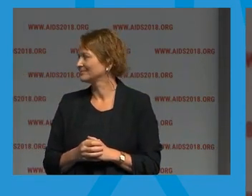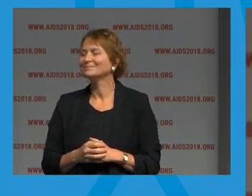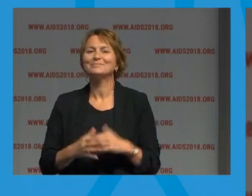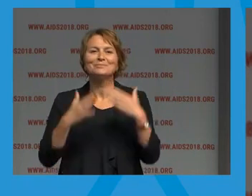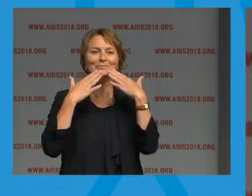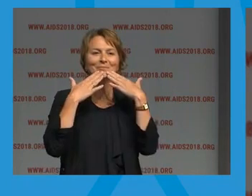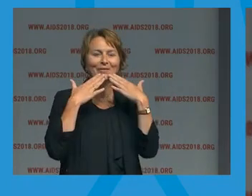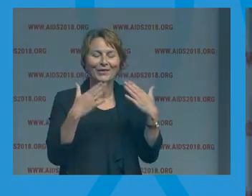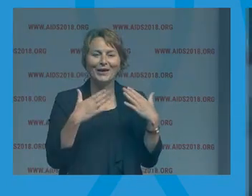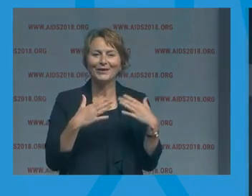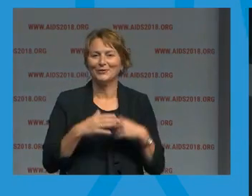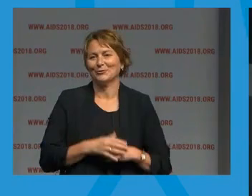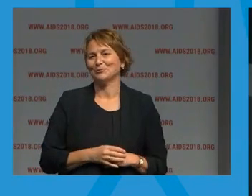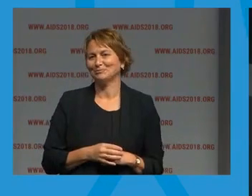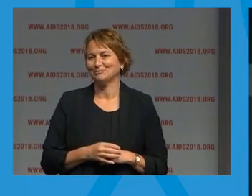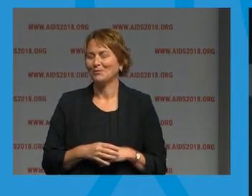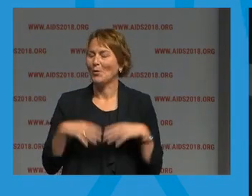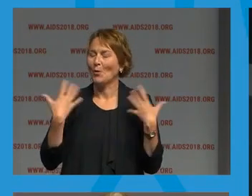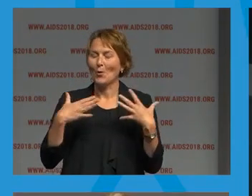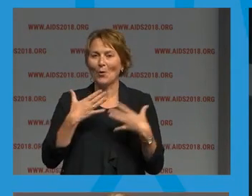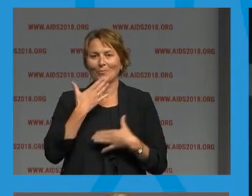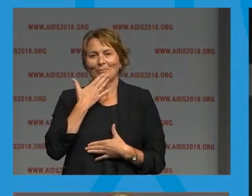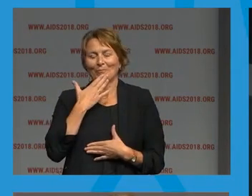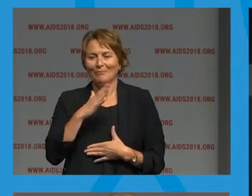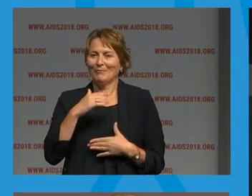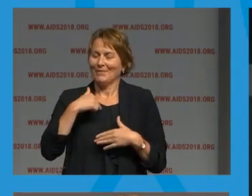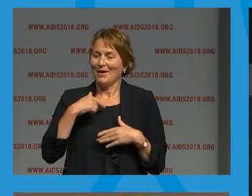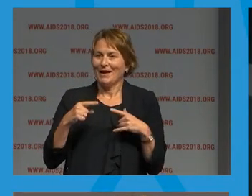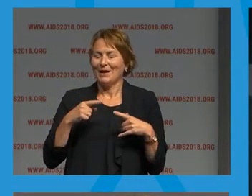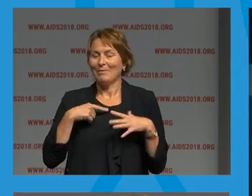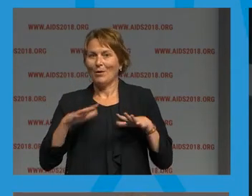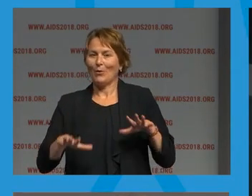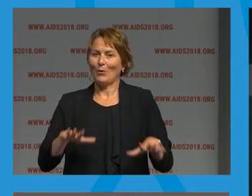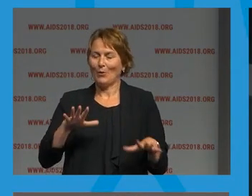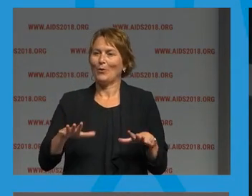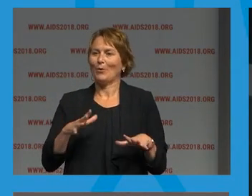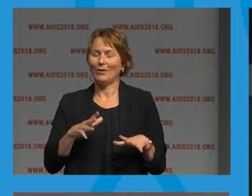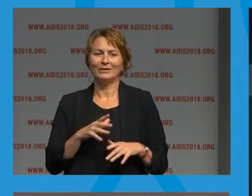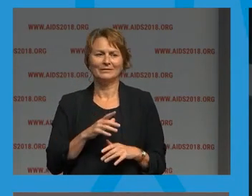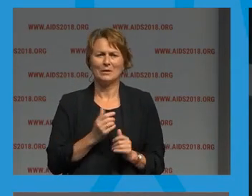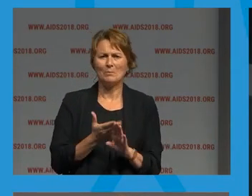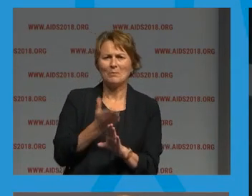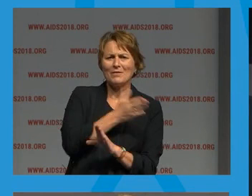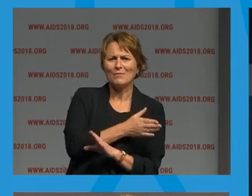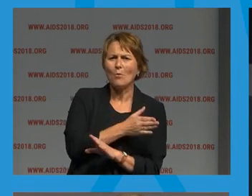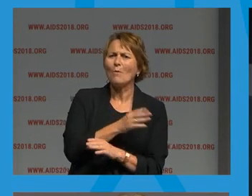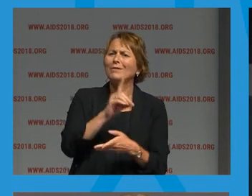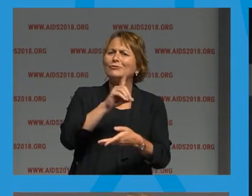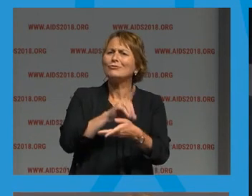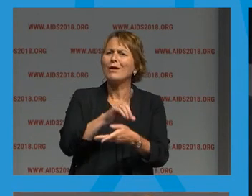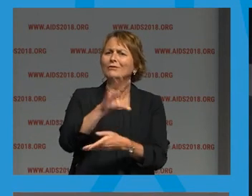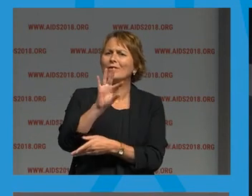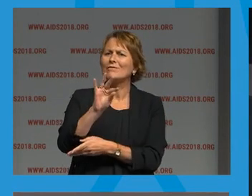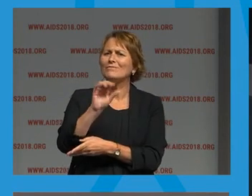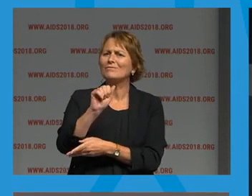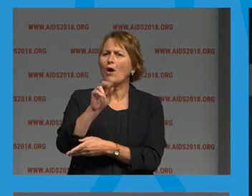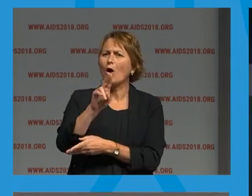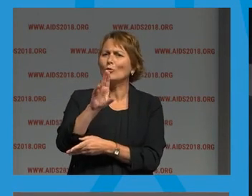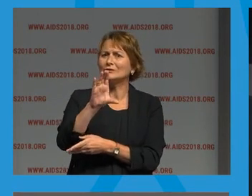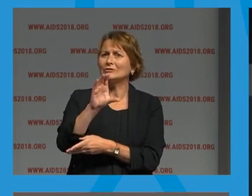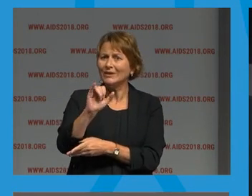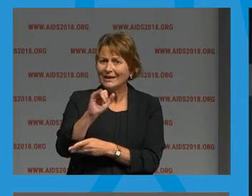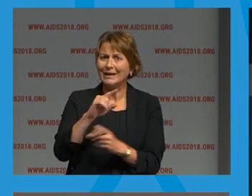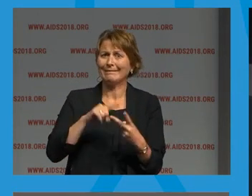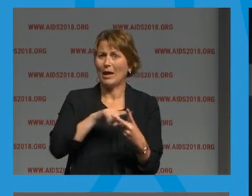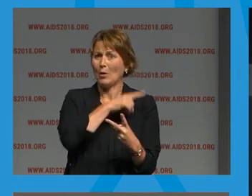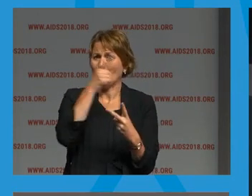Thank you. It's a real privilege and a little unnerving to follow Dr. Fauci, because I was in his lab as a